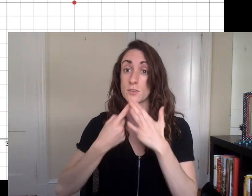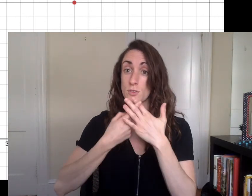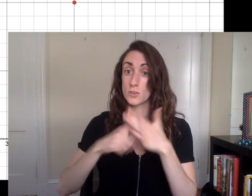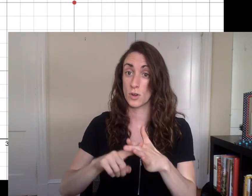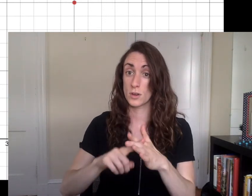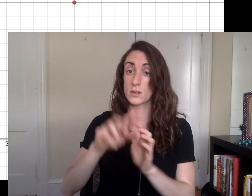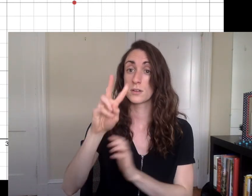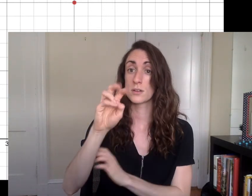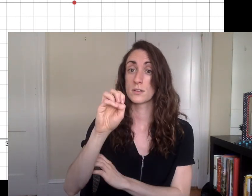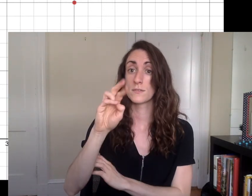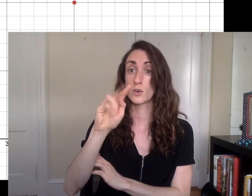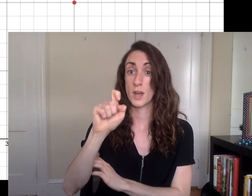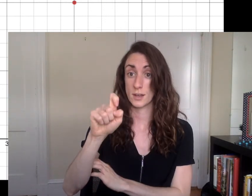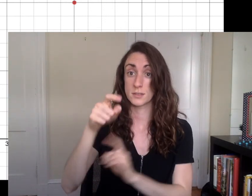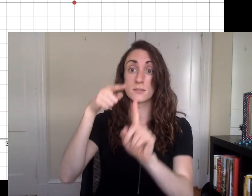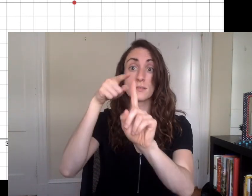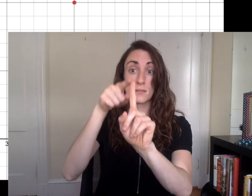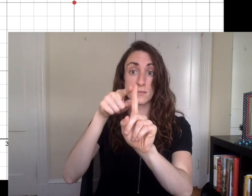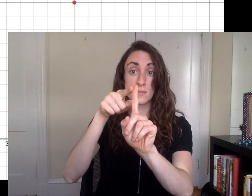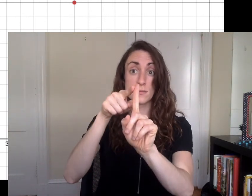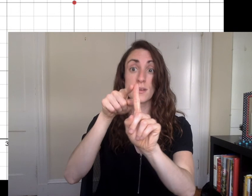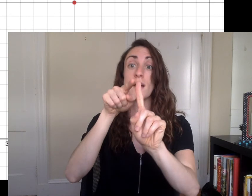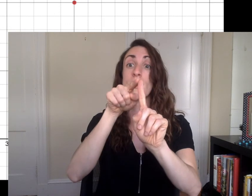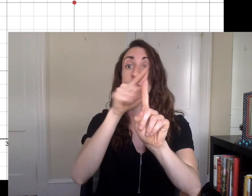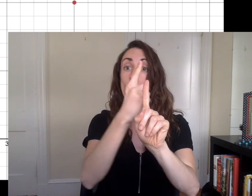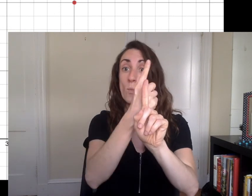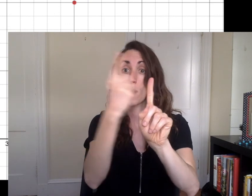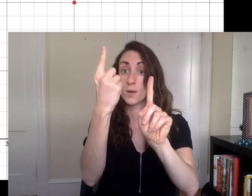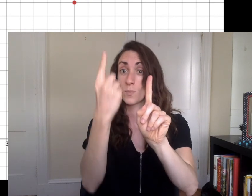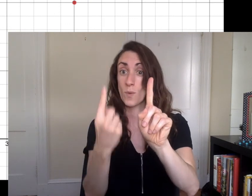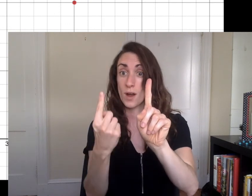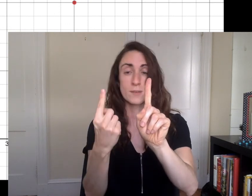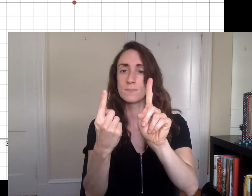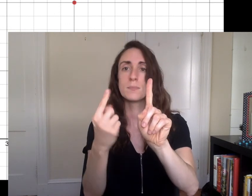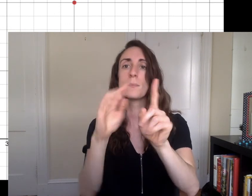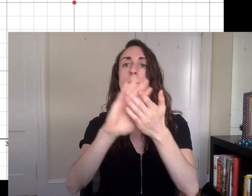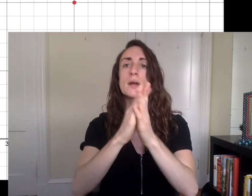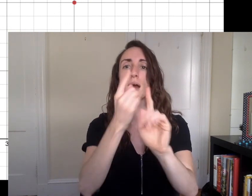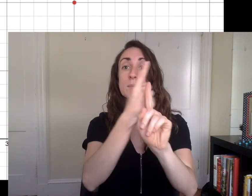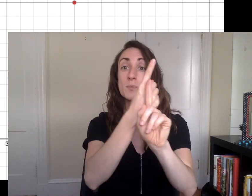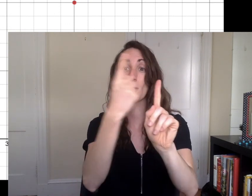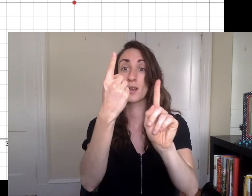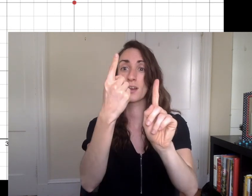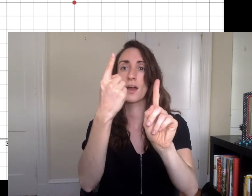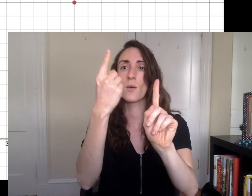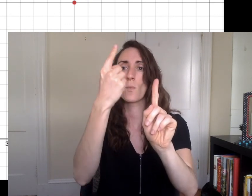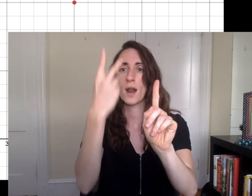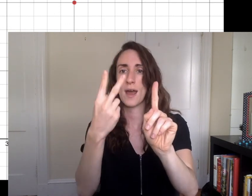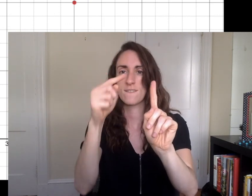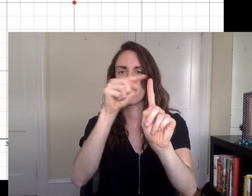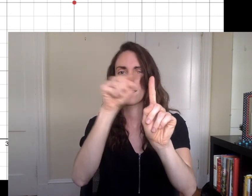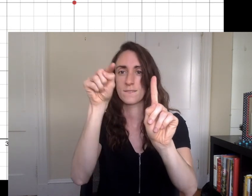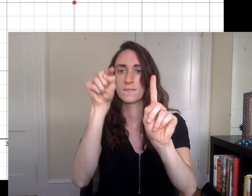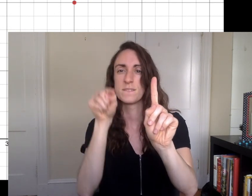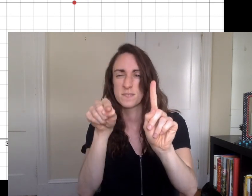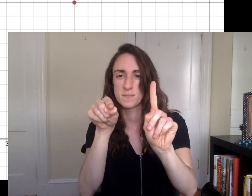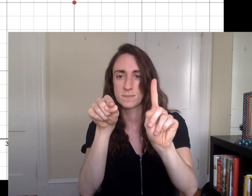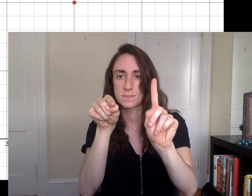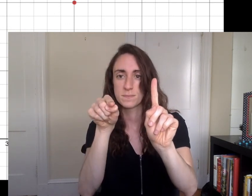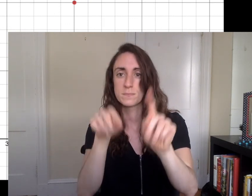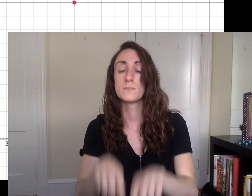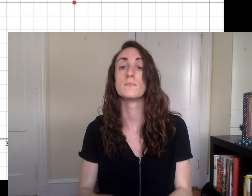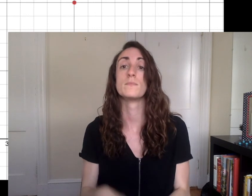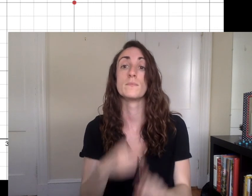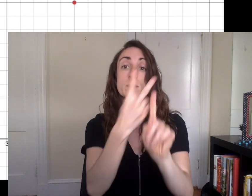high, and they'll be flipped and moved downwards. So we start at the vertex, and you can imagine the parent function going over 1 and down